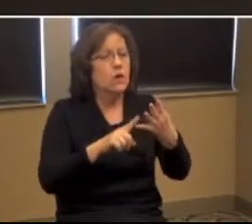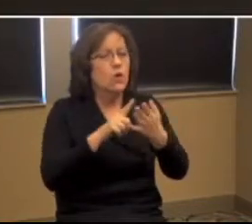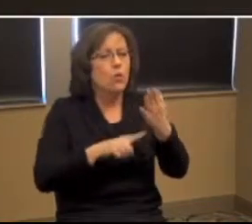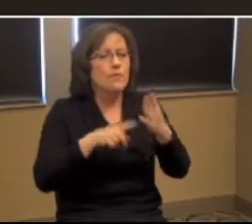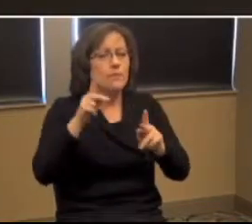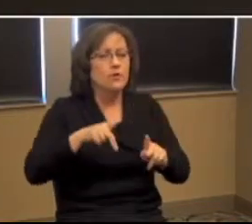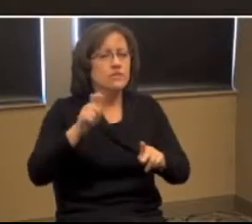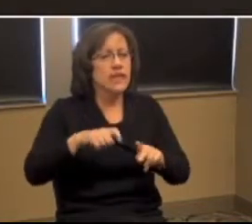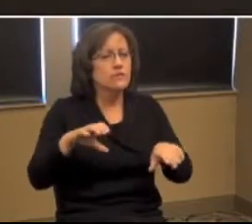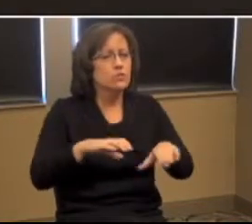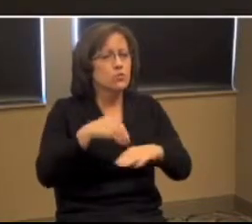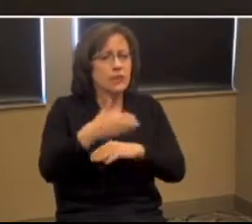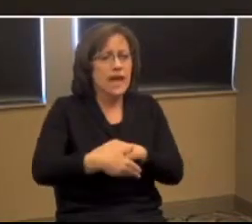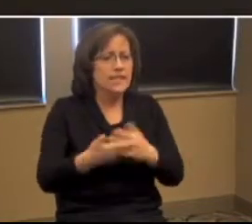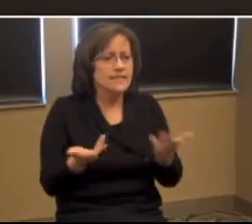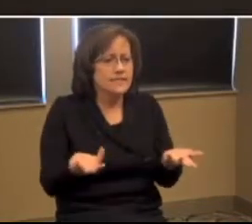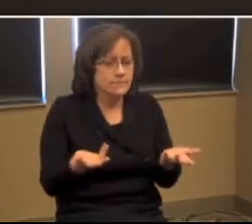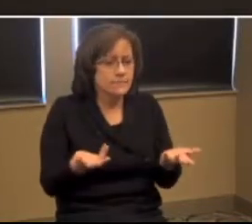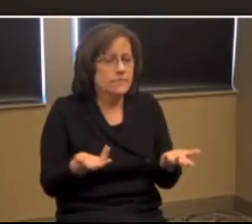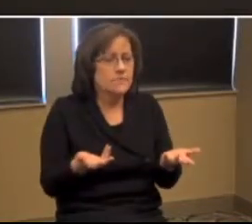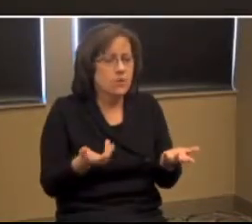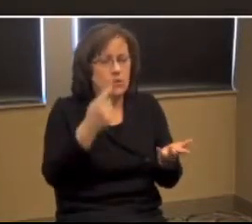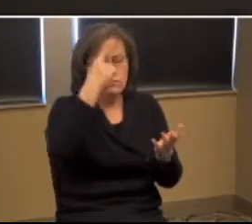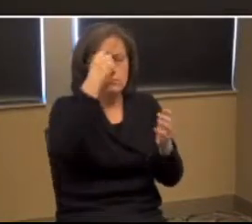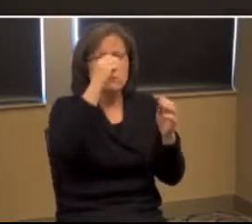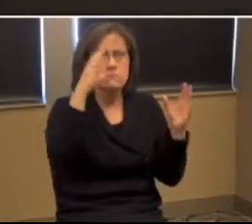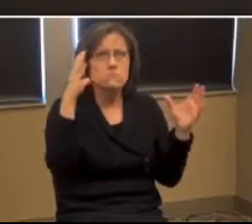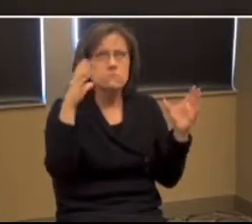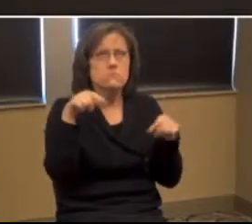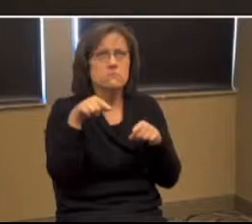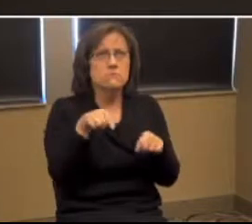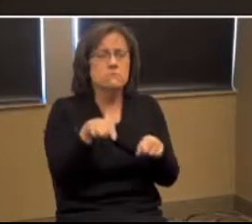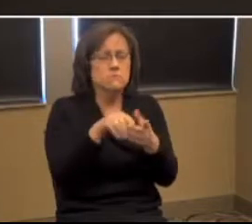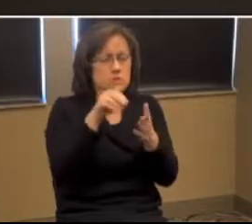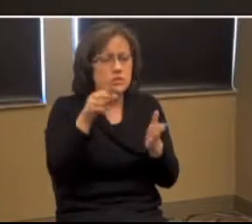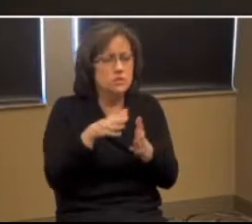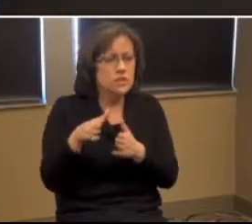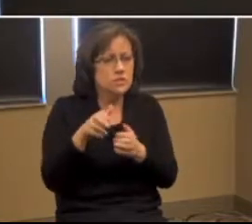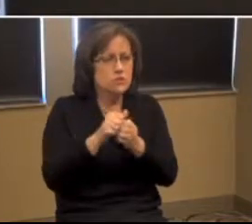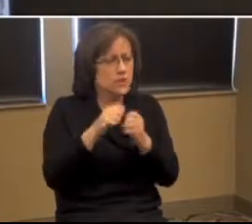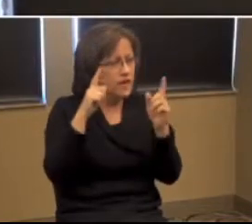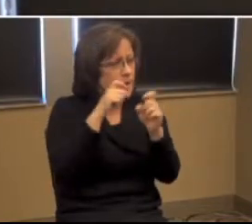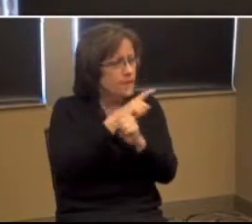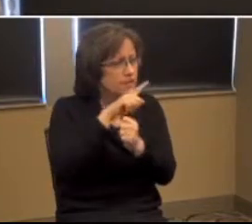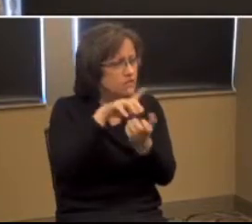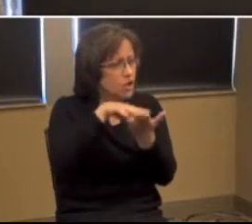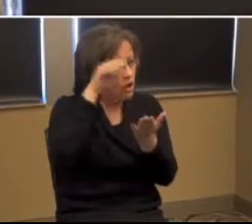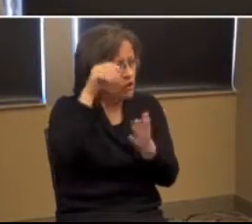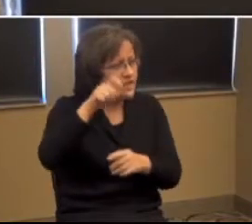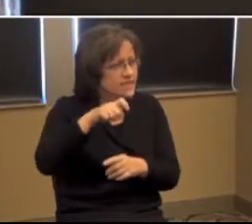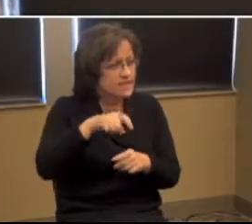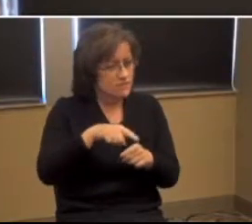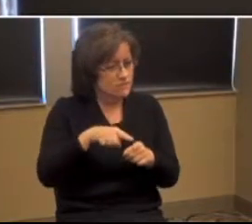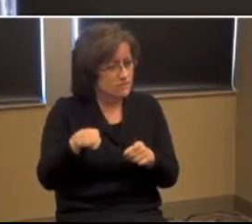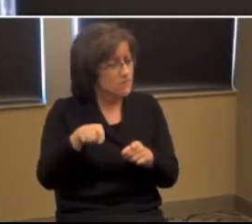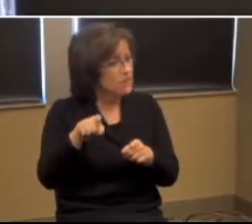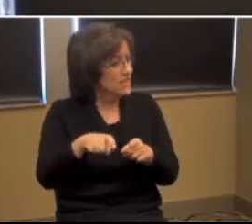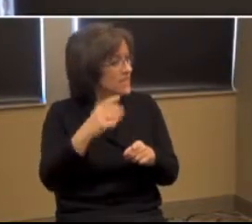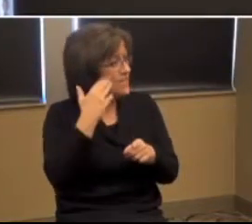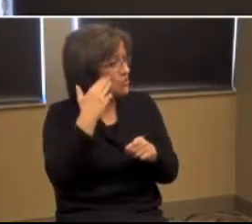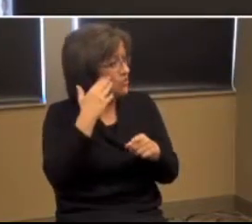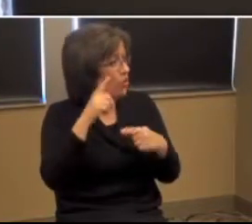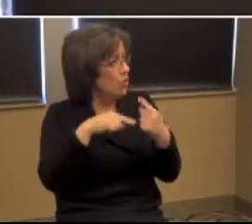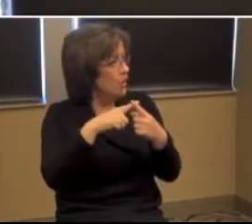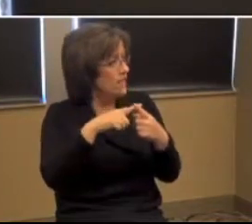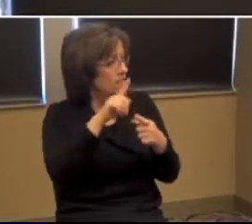And so if you think about your students with complex learning needs, do they need to know when that task is going